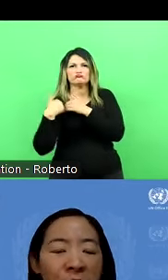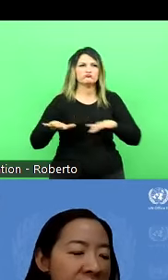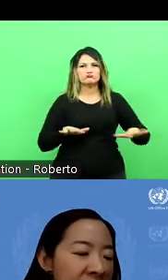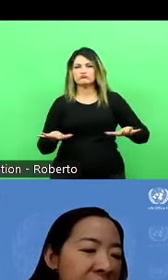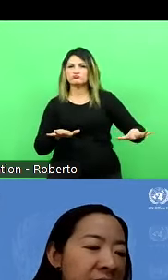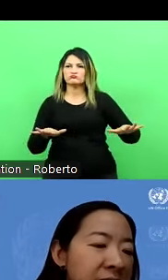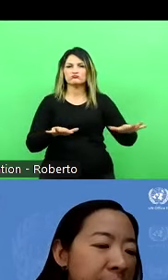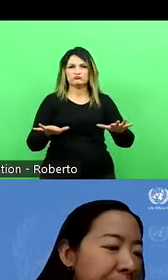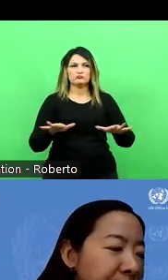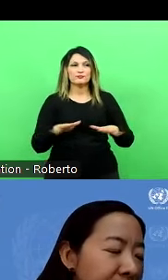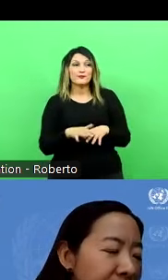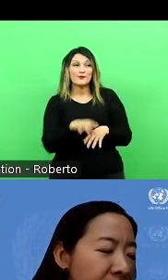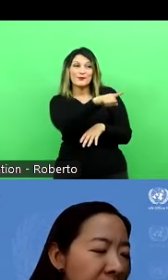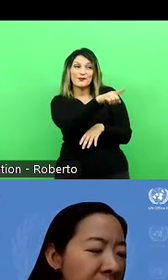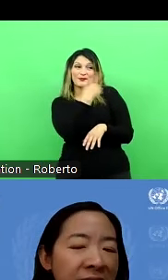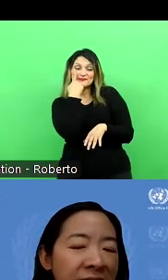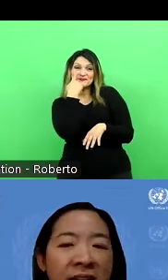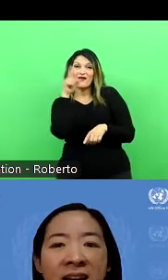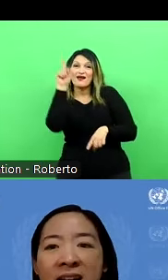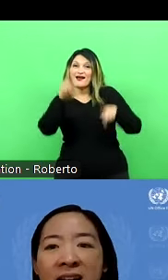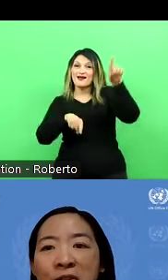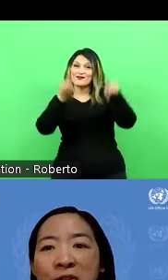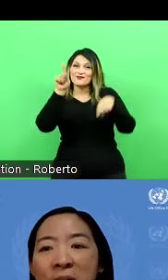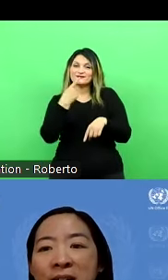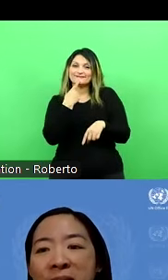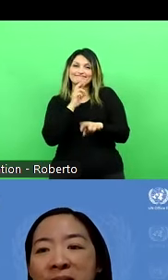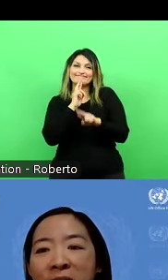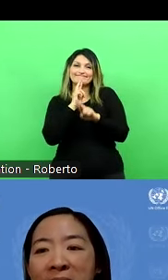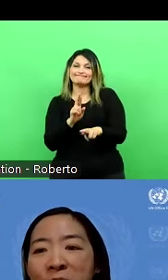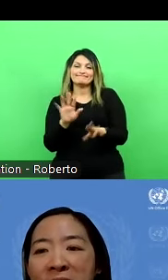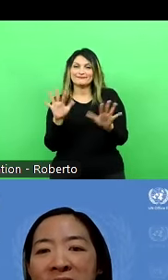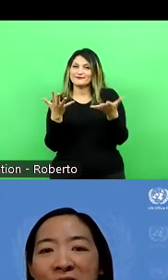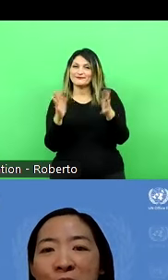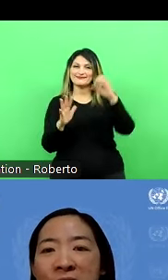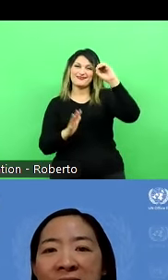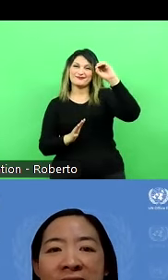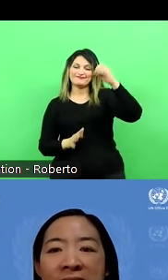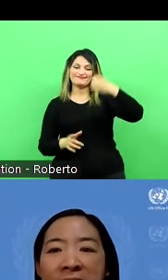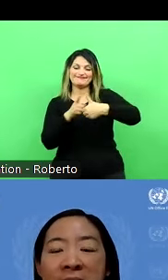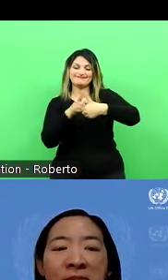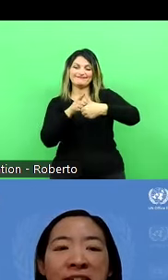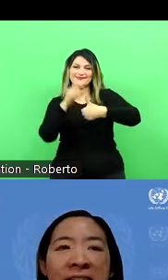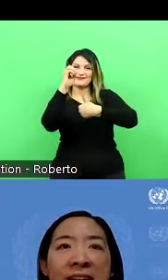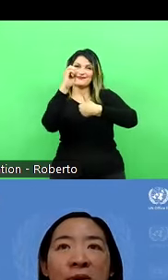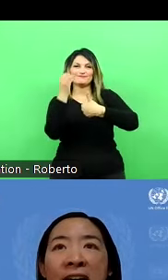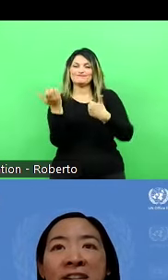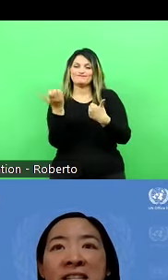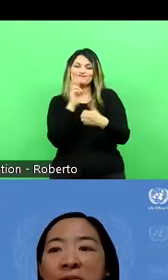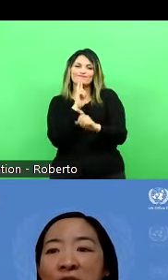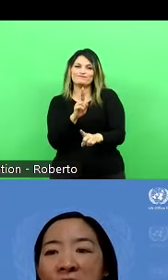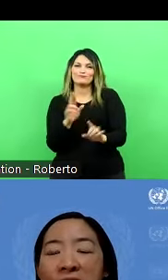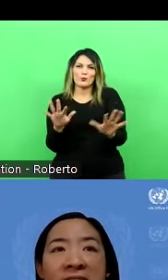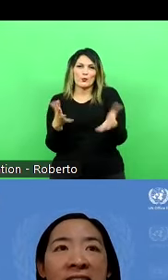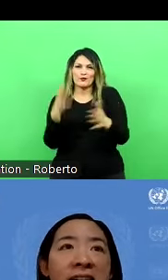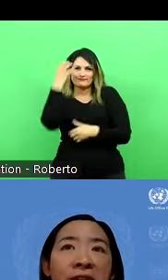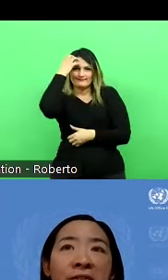with disabilities. Right. So I'll just end with the next 2 slides, a couple of slides that we have the